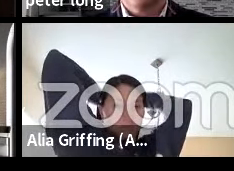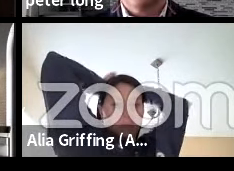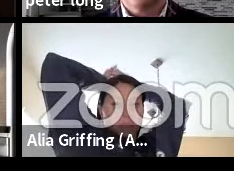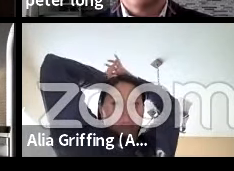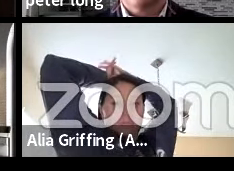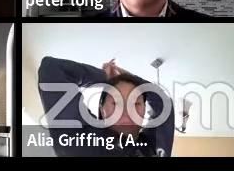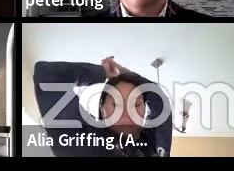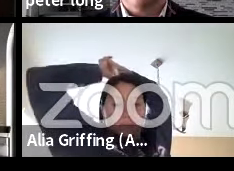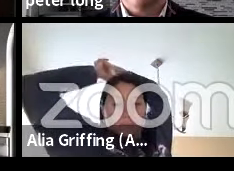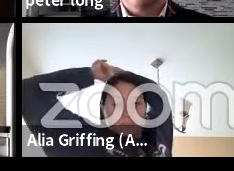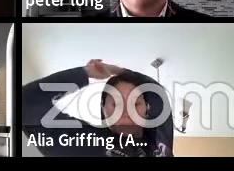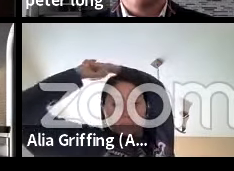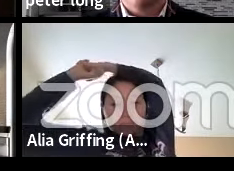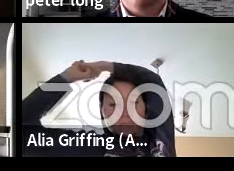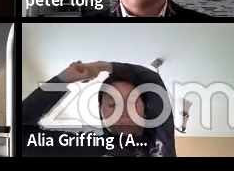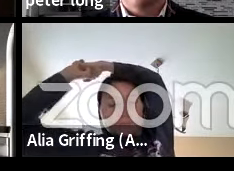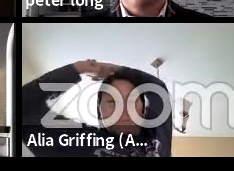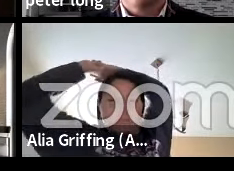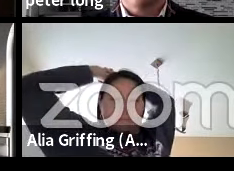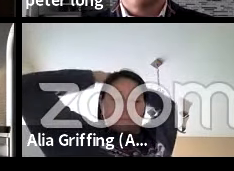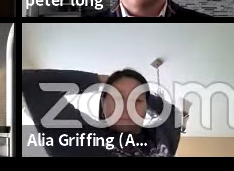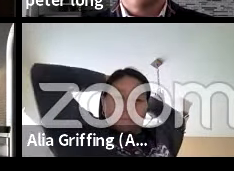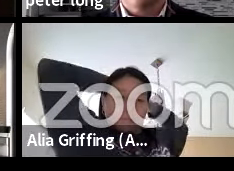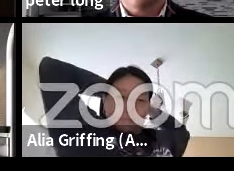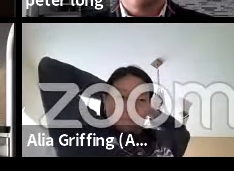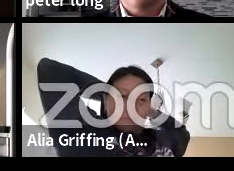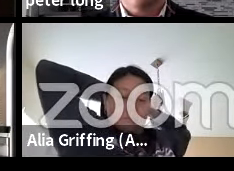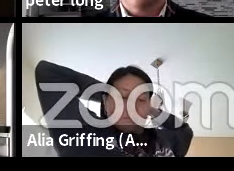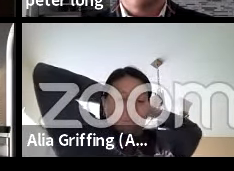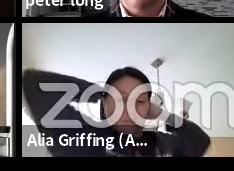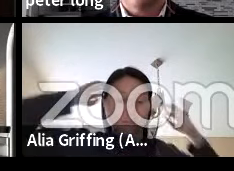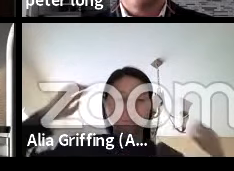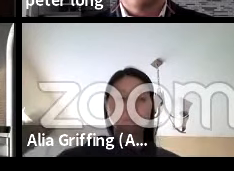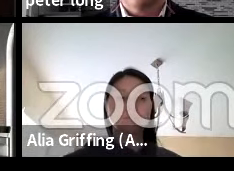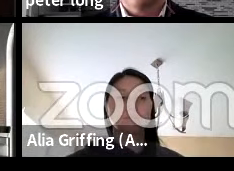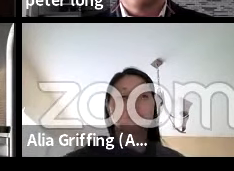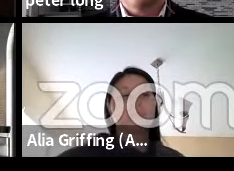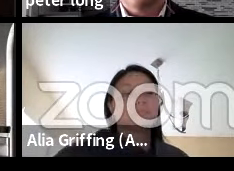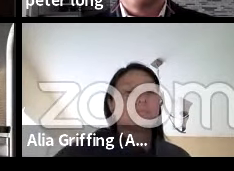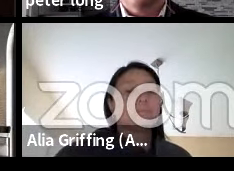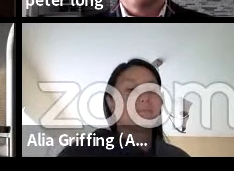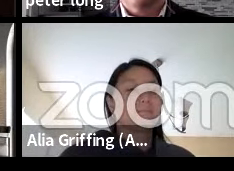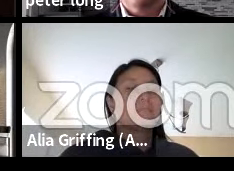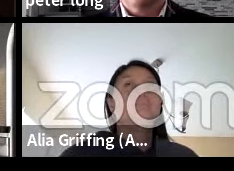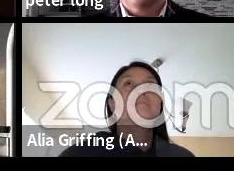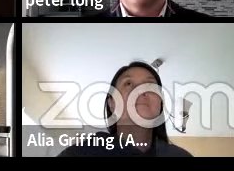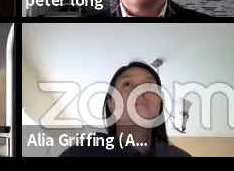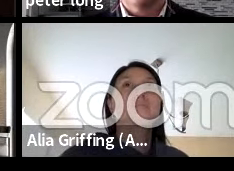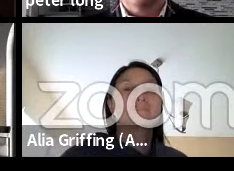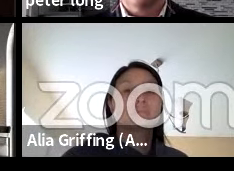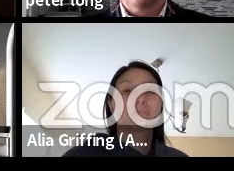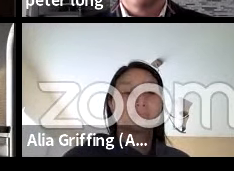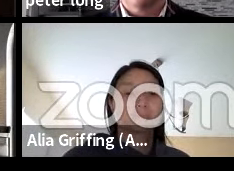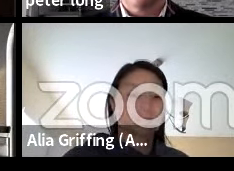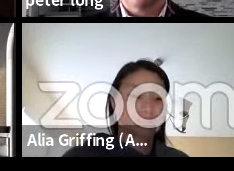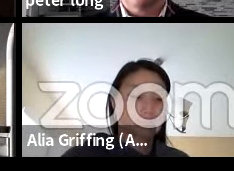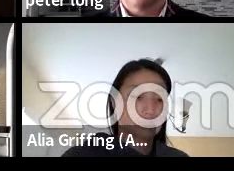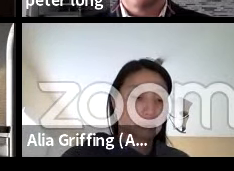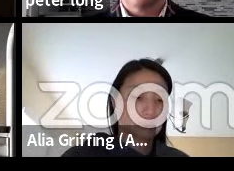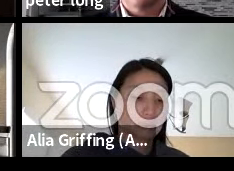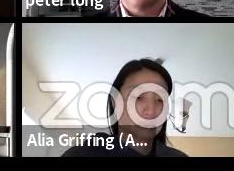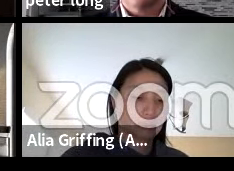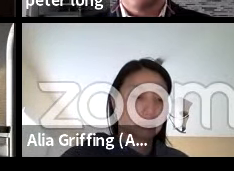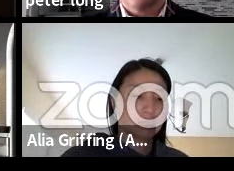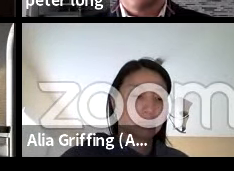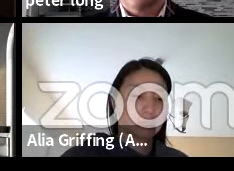10 days, but so we're working hard on that, and there will be more communications coming, but we have a stakeholder group about implementation